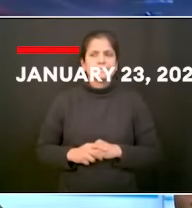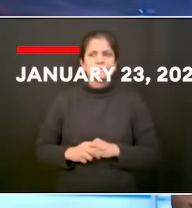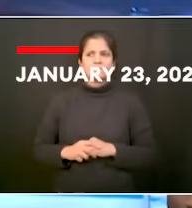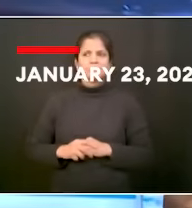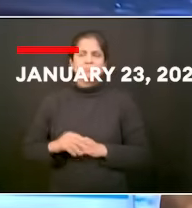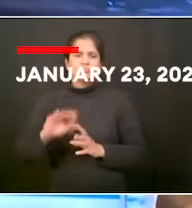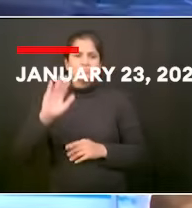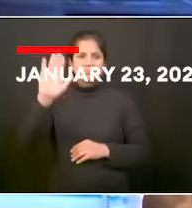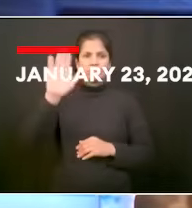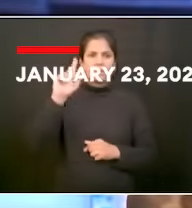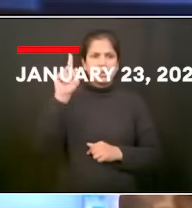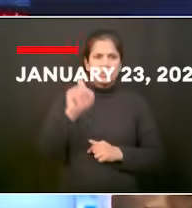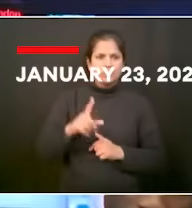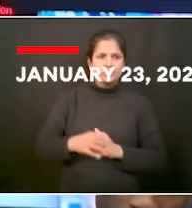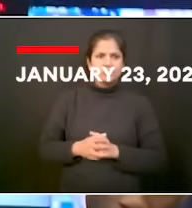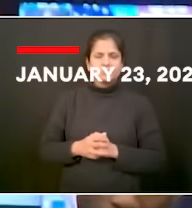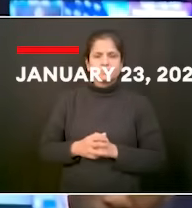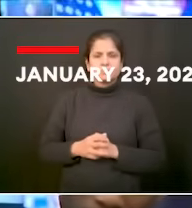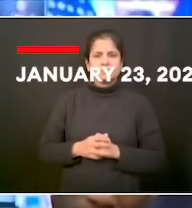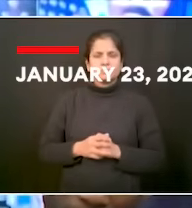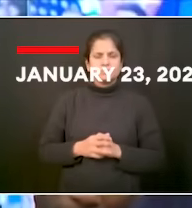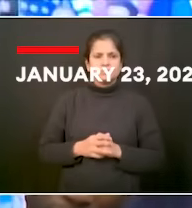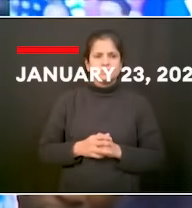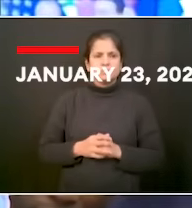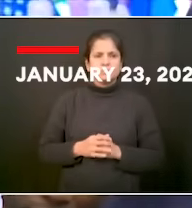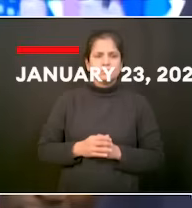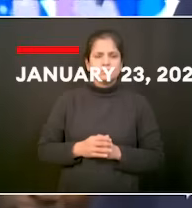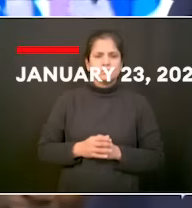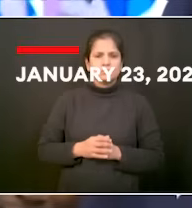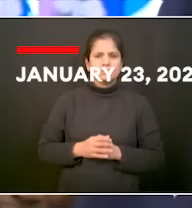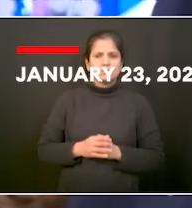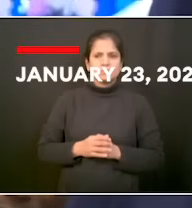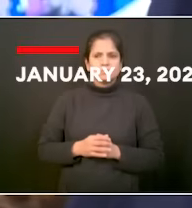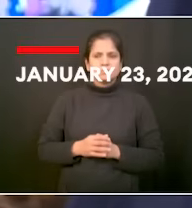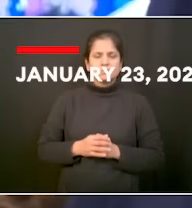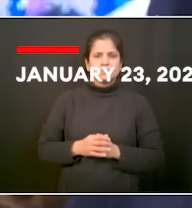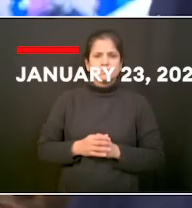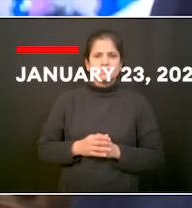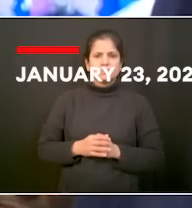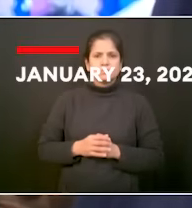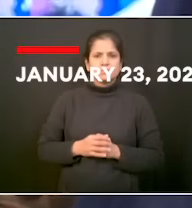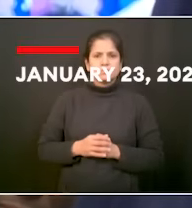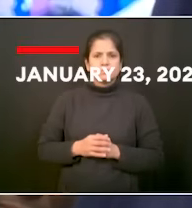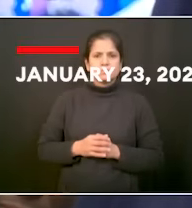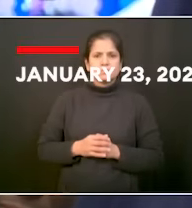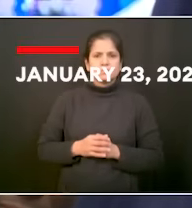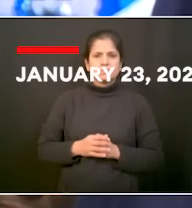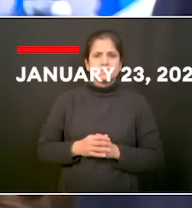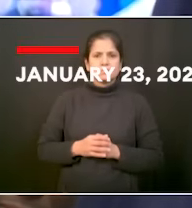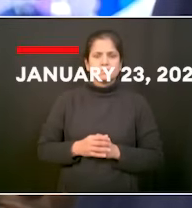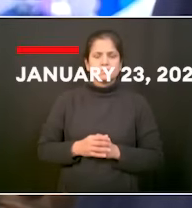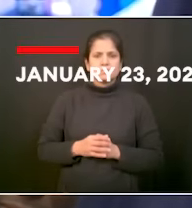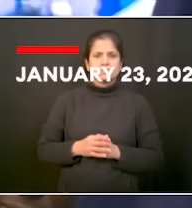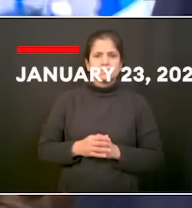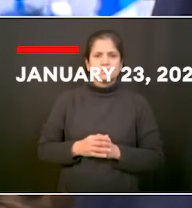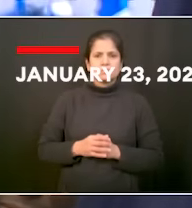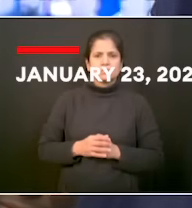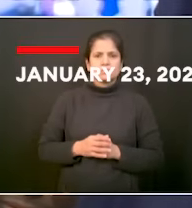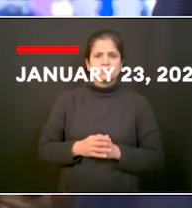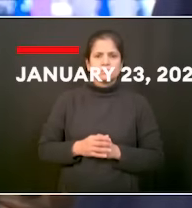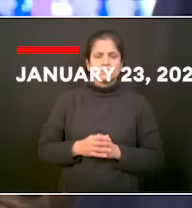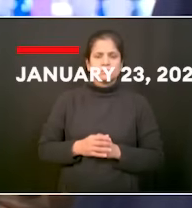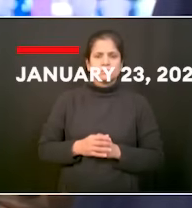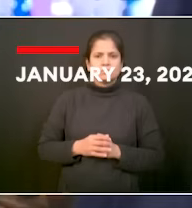you, in response to Marcia's question, previous mayors have underestimated how much snow we've